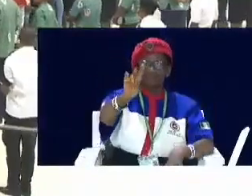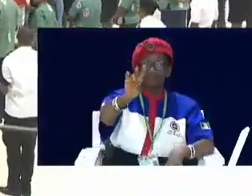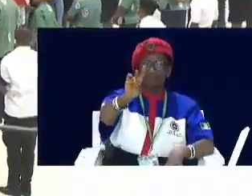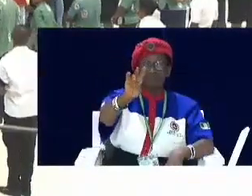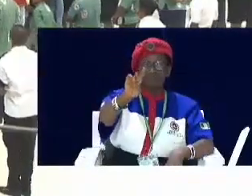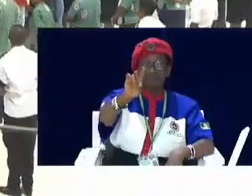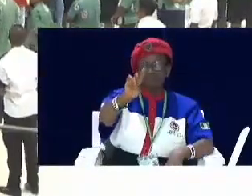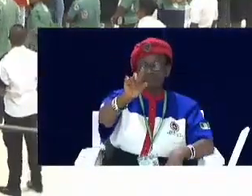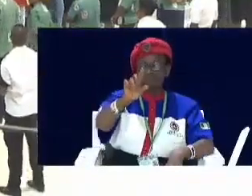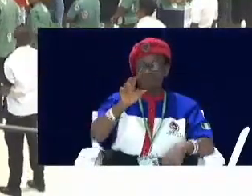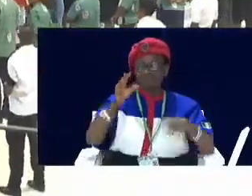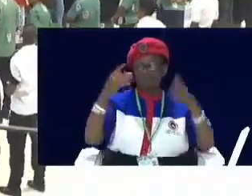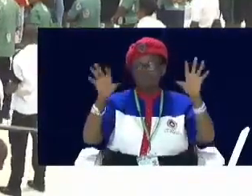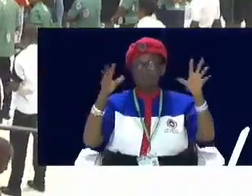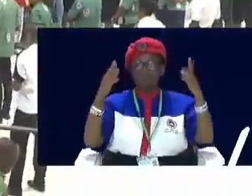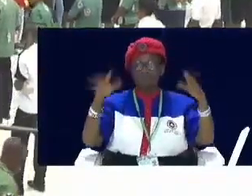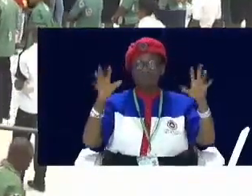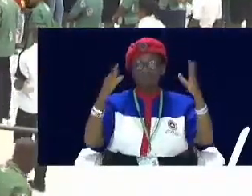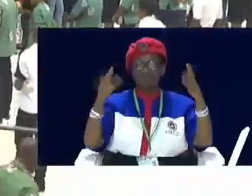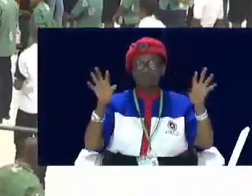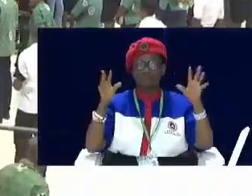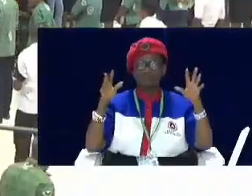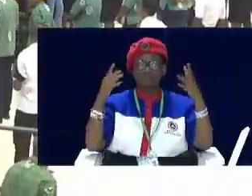17. Etadinlogun.